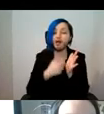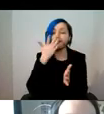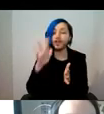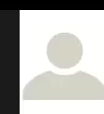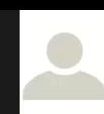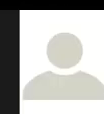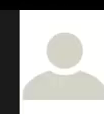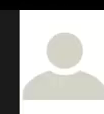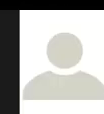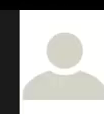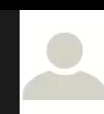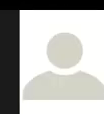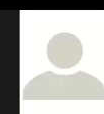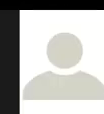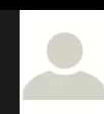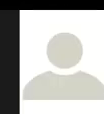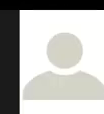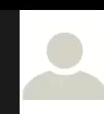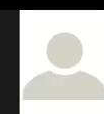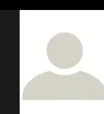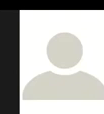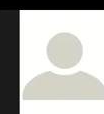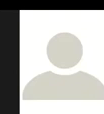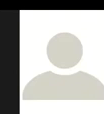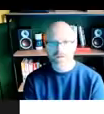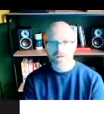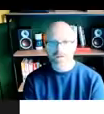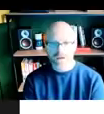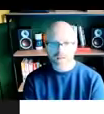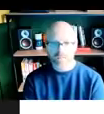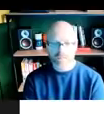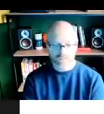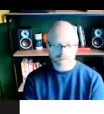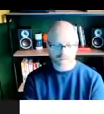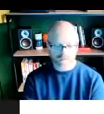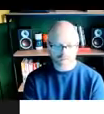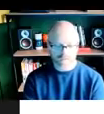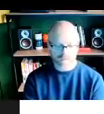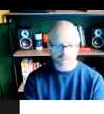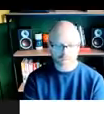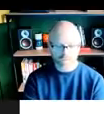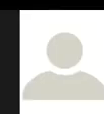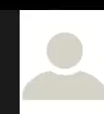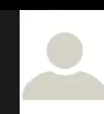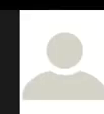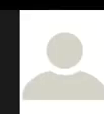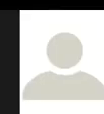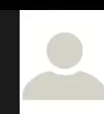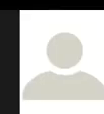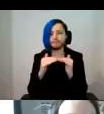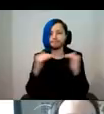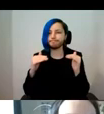the case study and then try and pick out some of the main implications that align with the findings of the report.